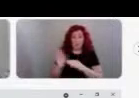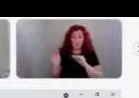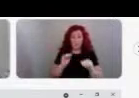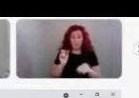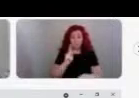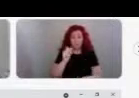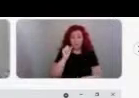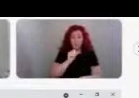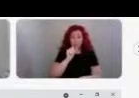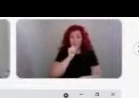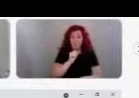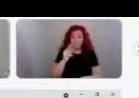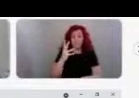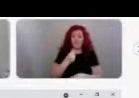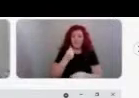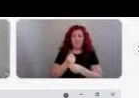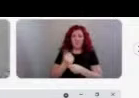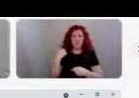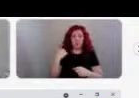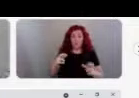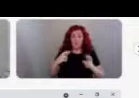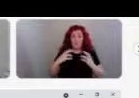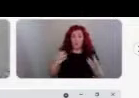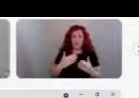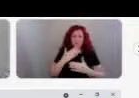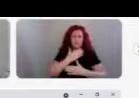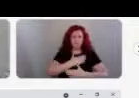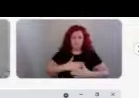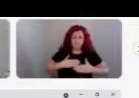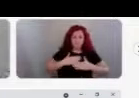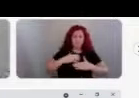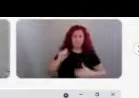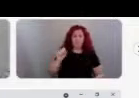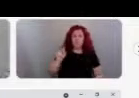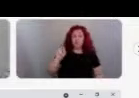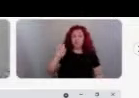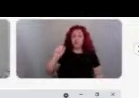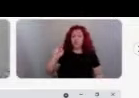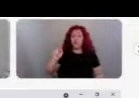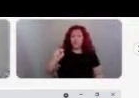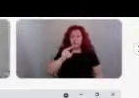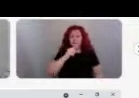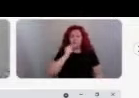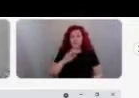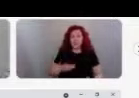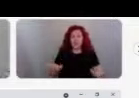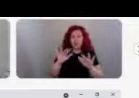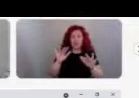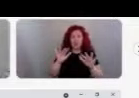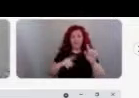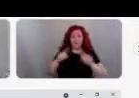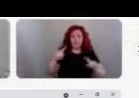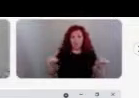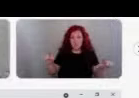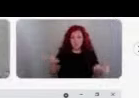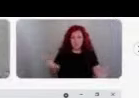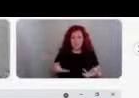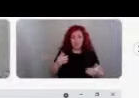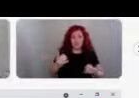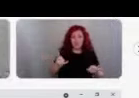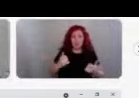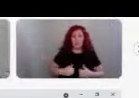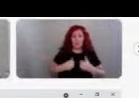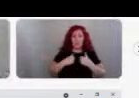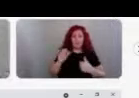to retire here because we love the sonoran desert and the ethnic diversity of arizona we now live in the catalina foothills